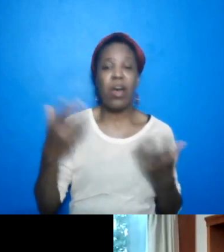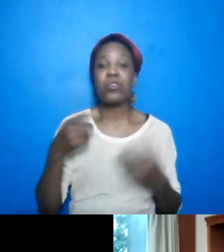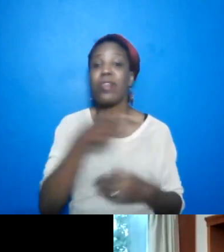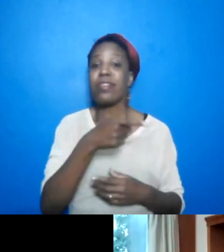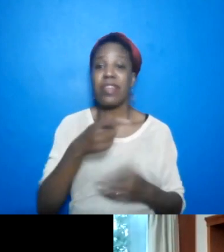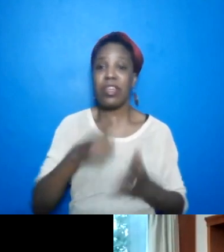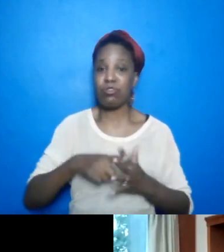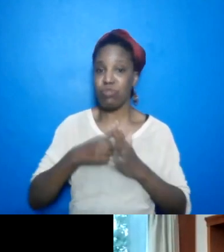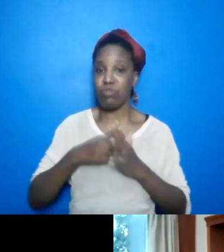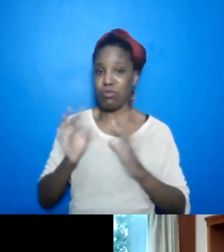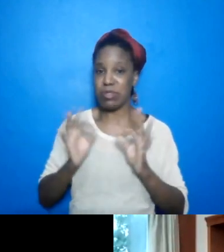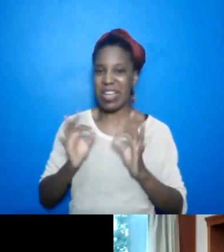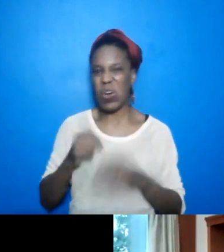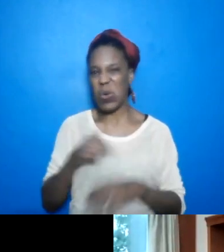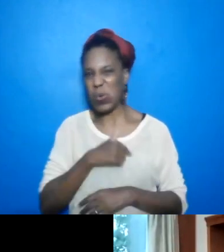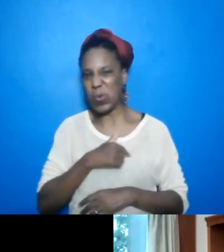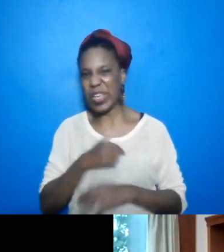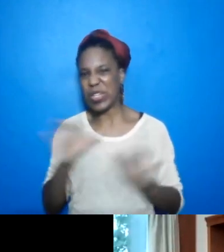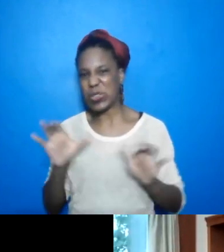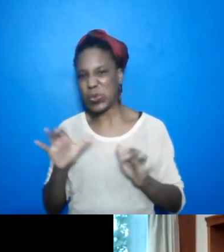one really,